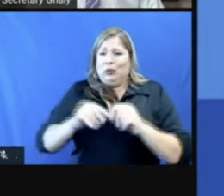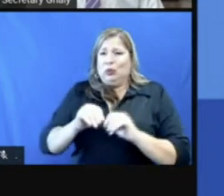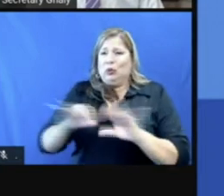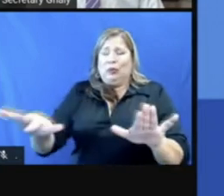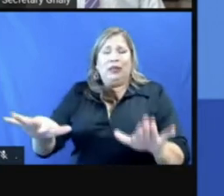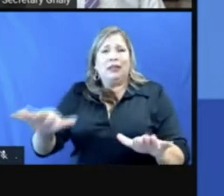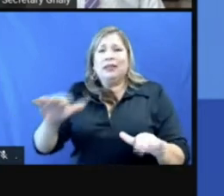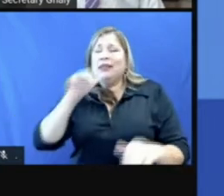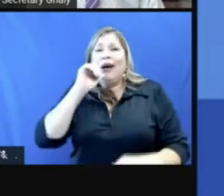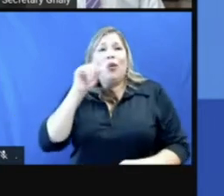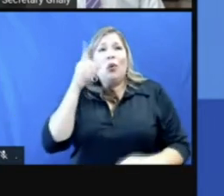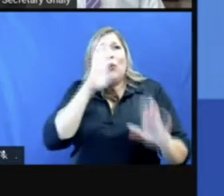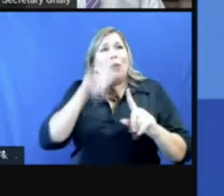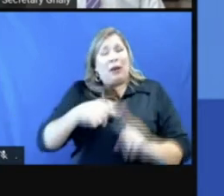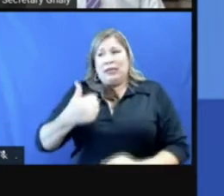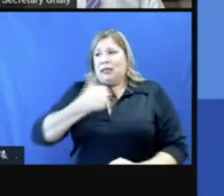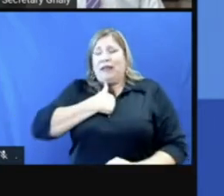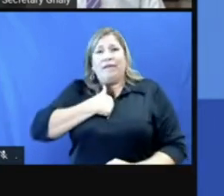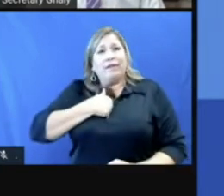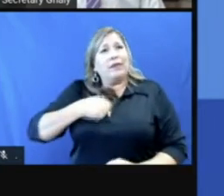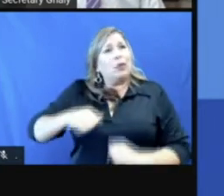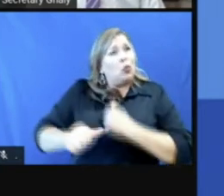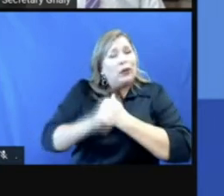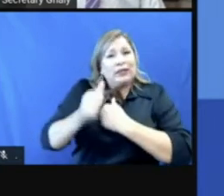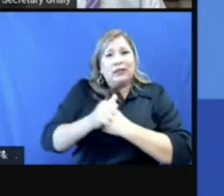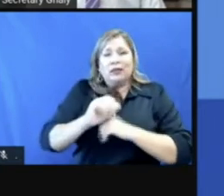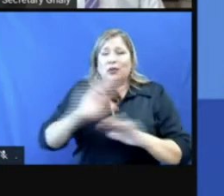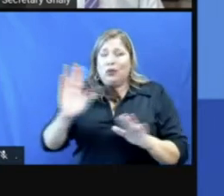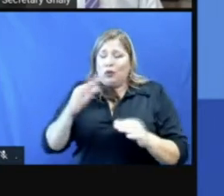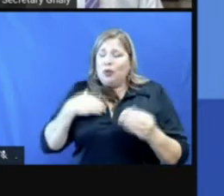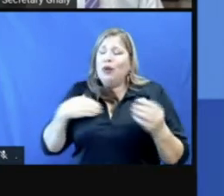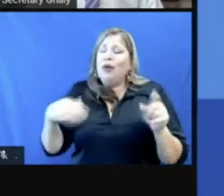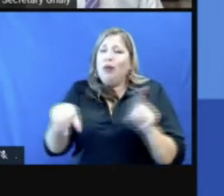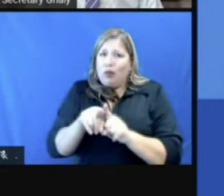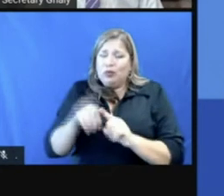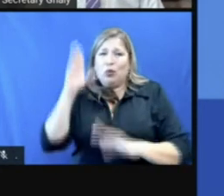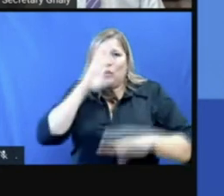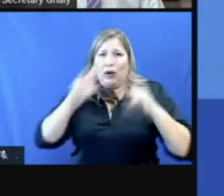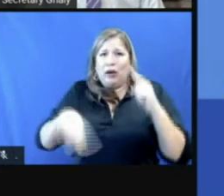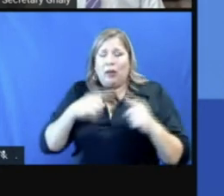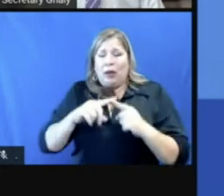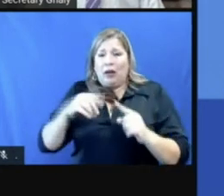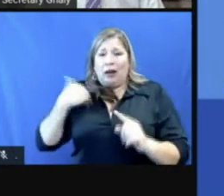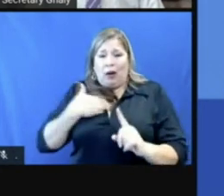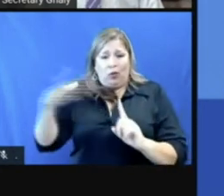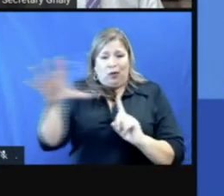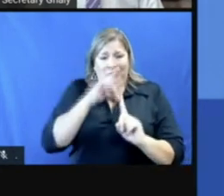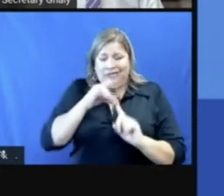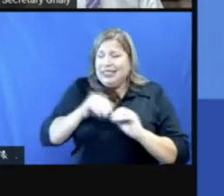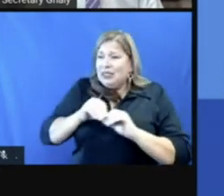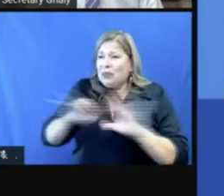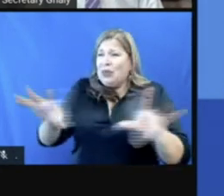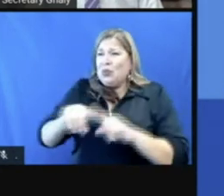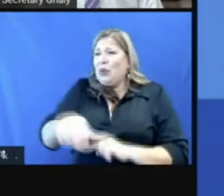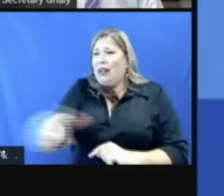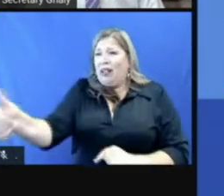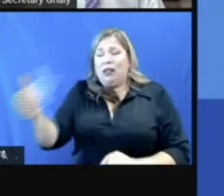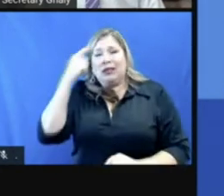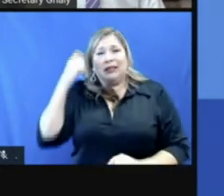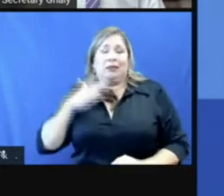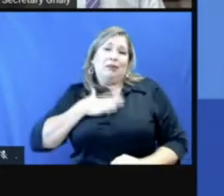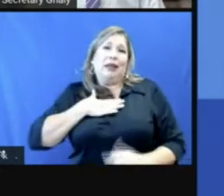personal COVID risk, but it's about the risk that we infer on others around us because of our choices